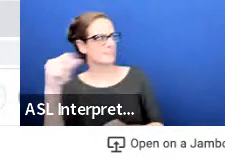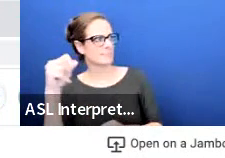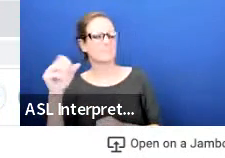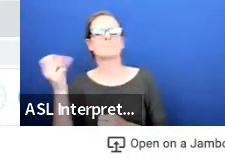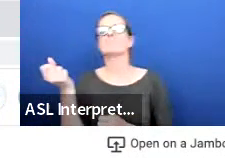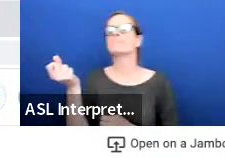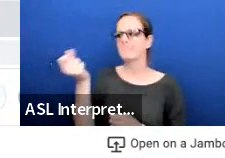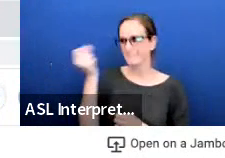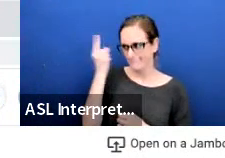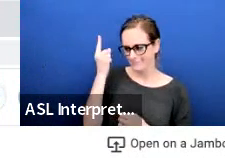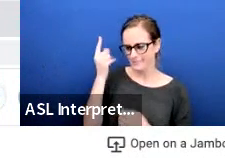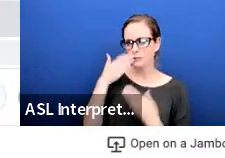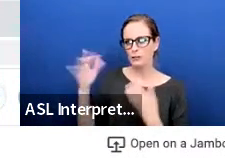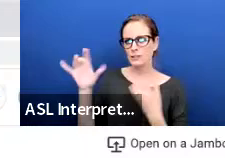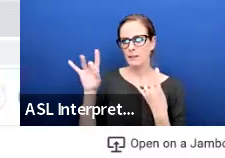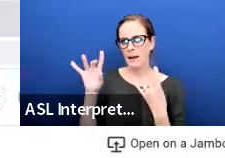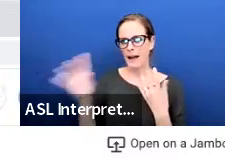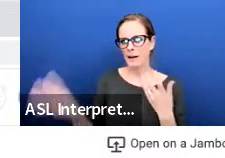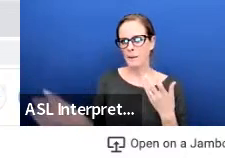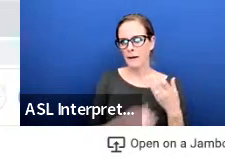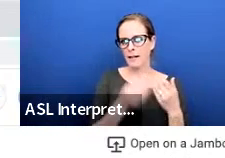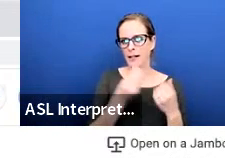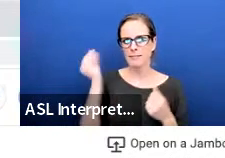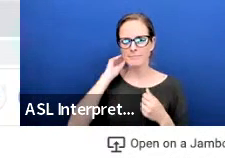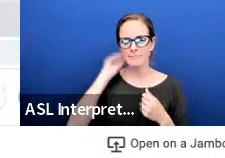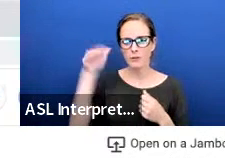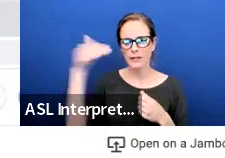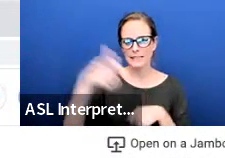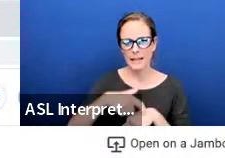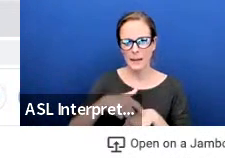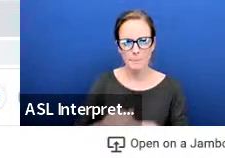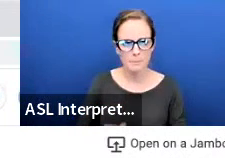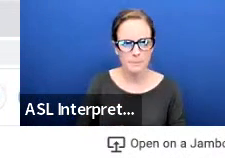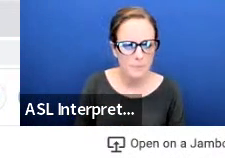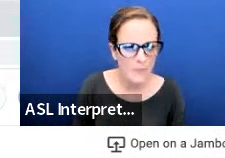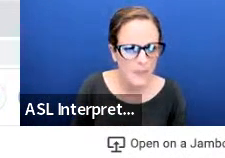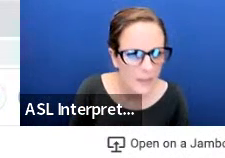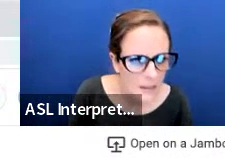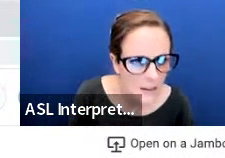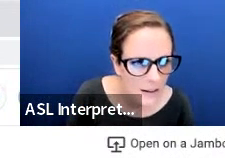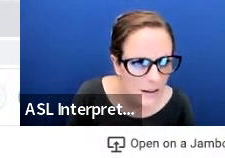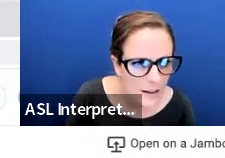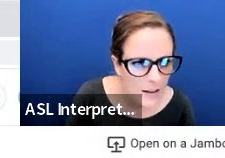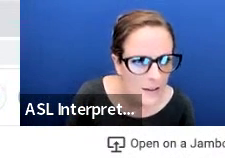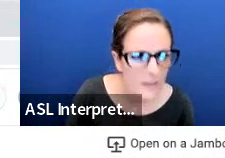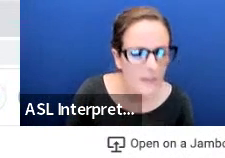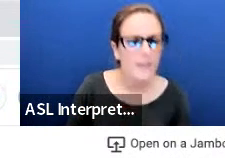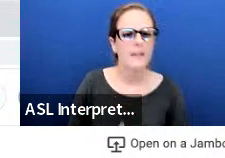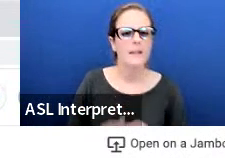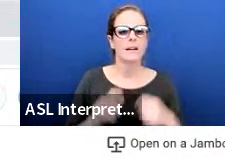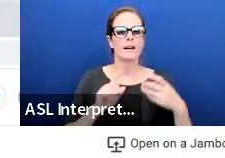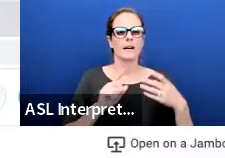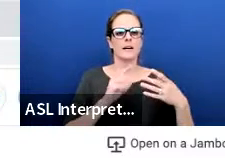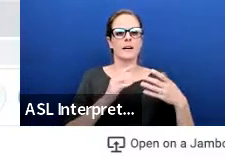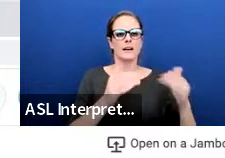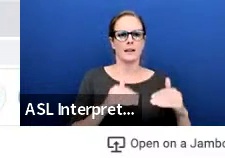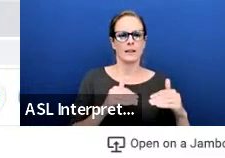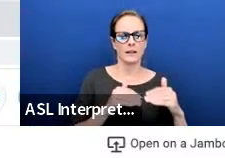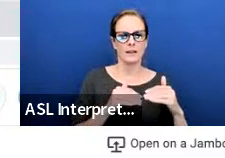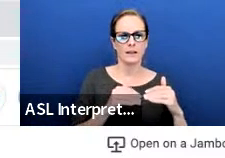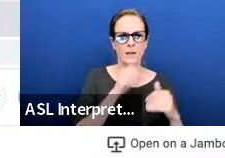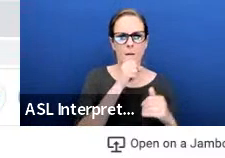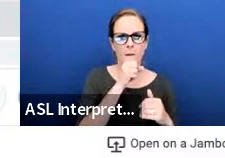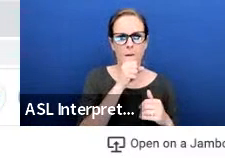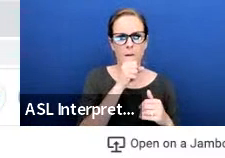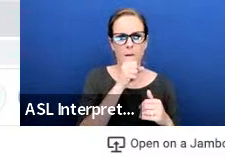time. How about the support community-informed and community-led health promotion efforts? If there's less resources,